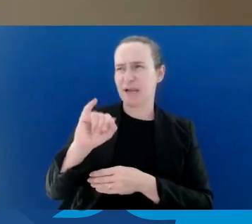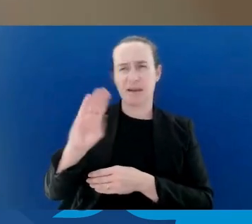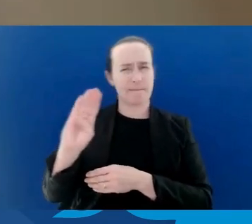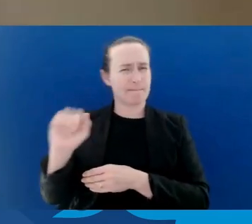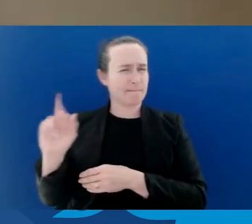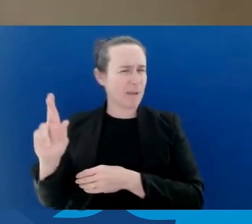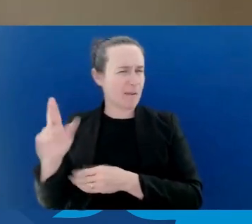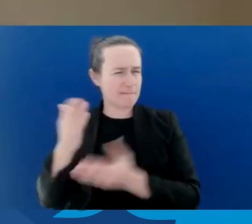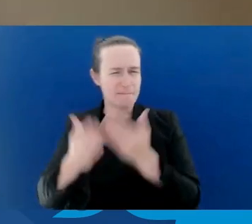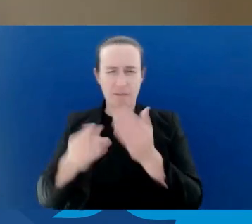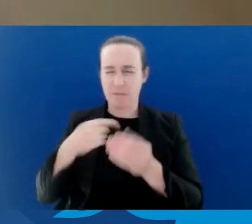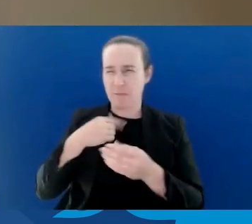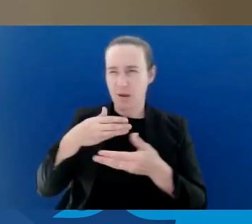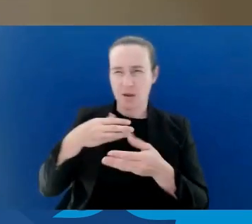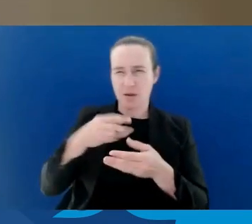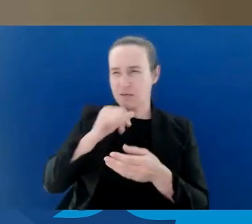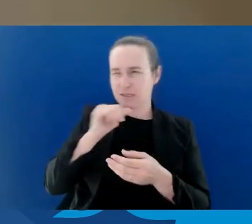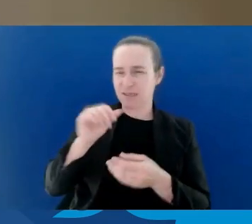it incorrectly.